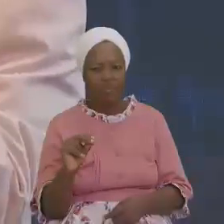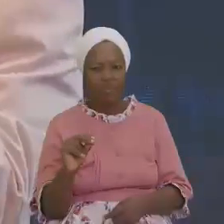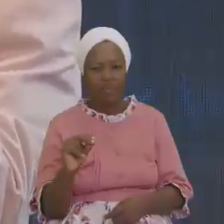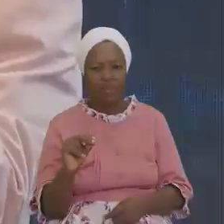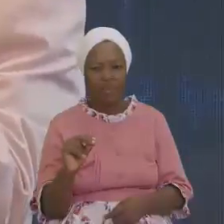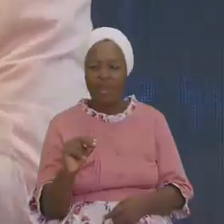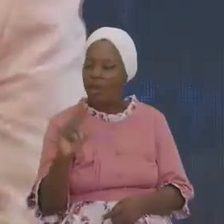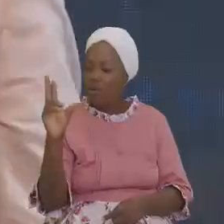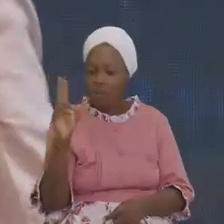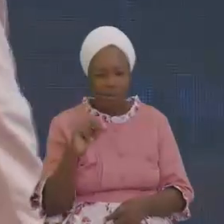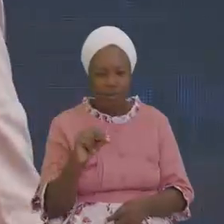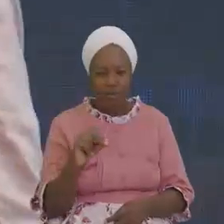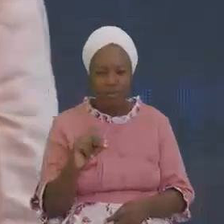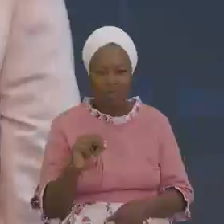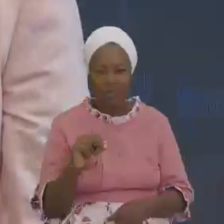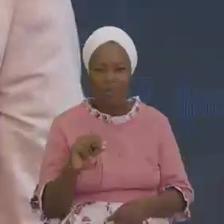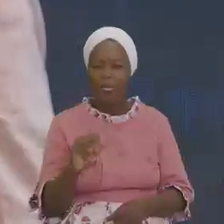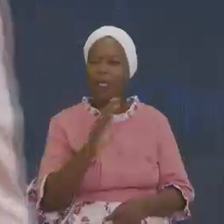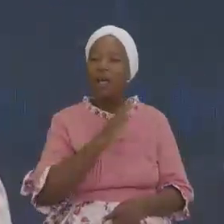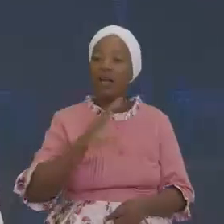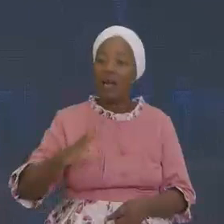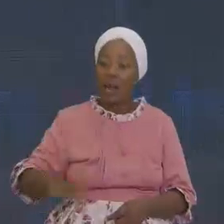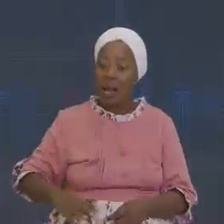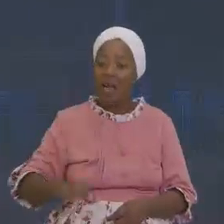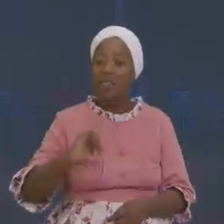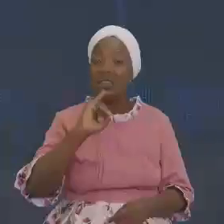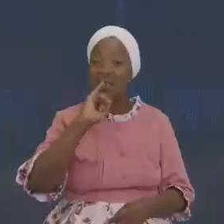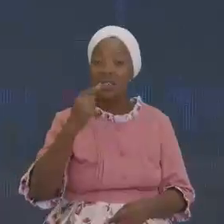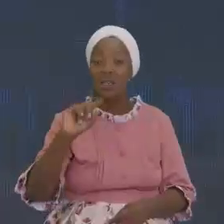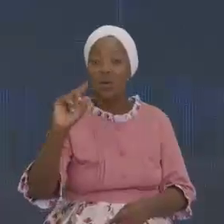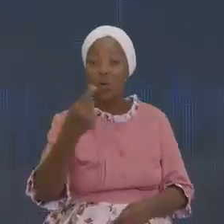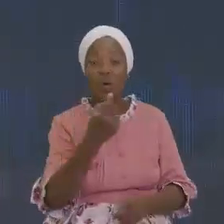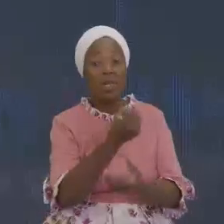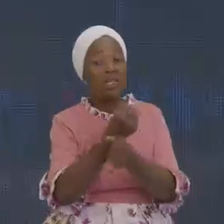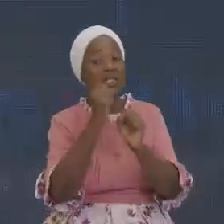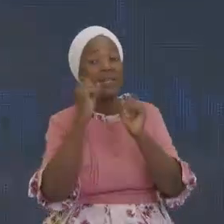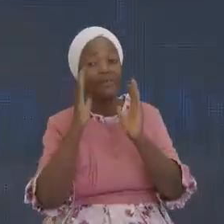No. Christ is the only Savior.